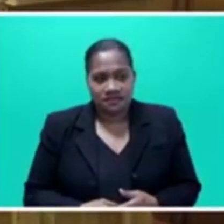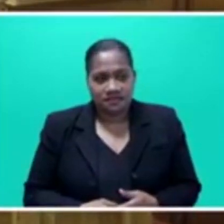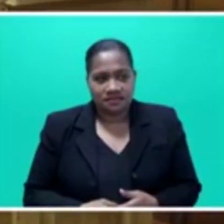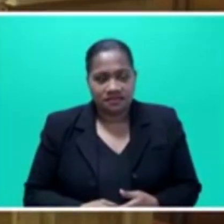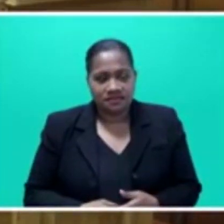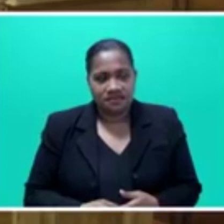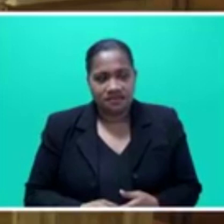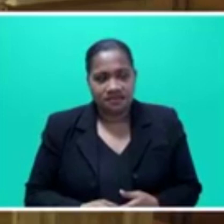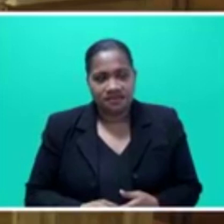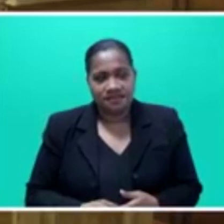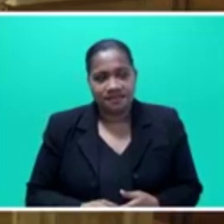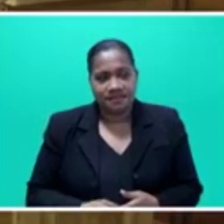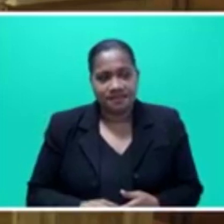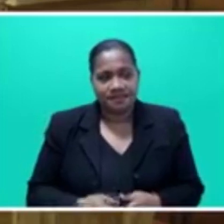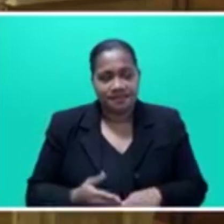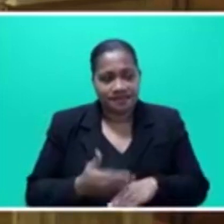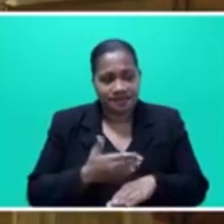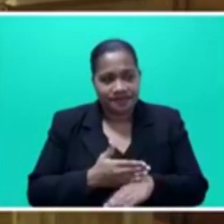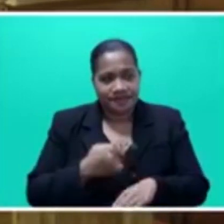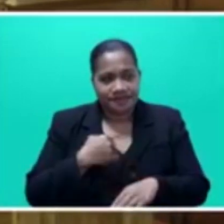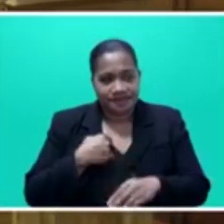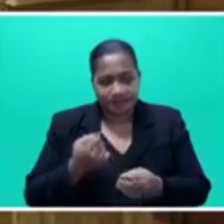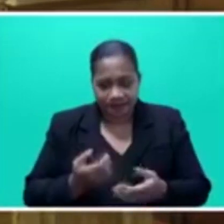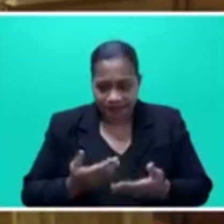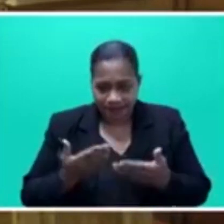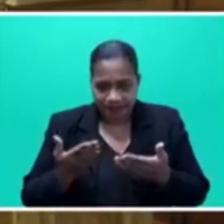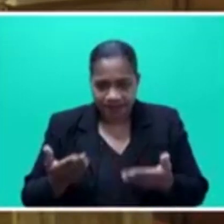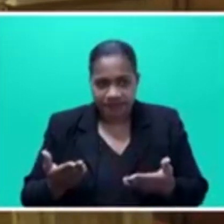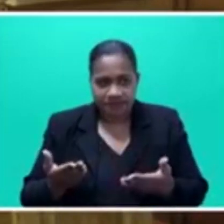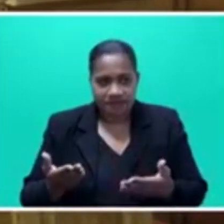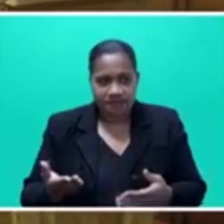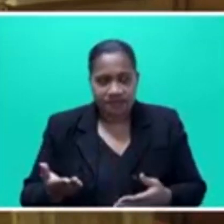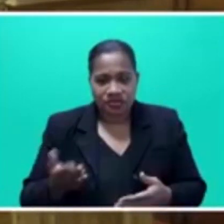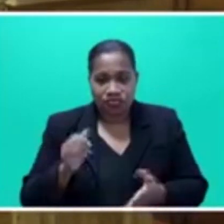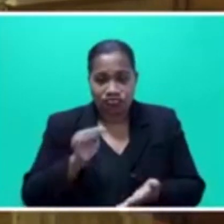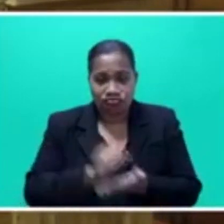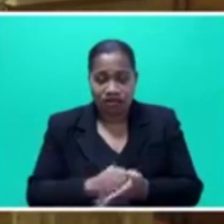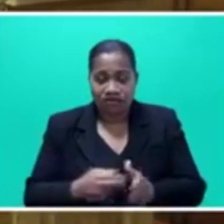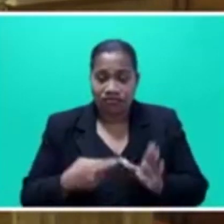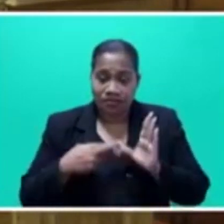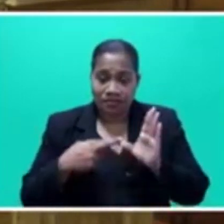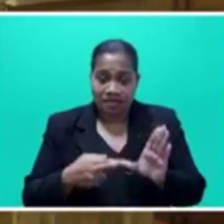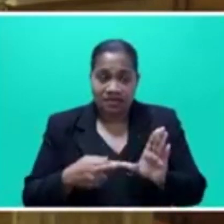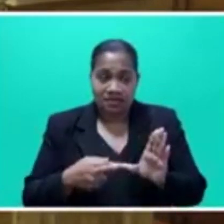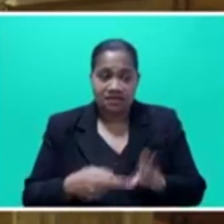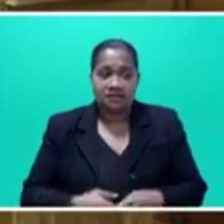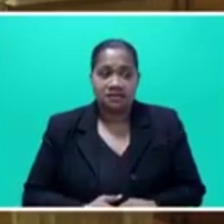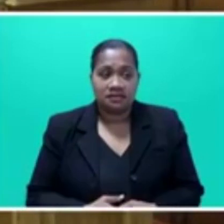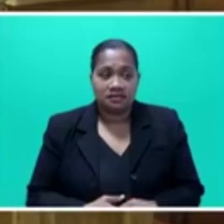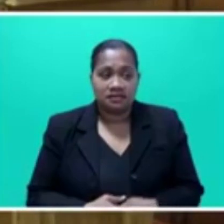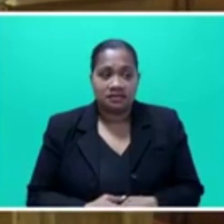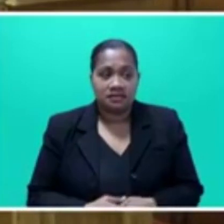before I give the floor to the writer reply,